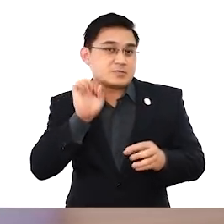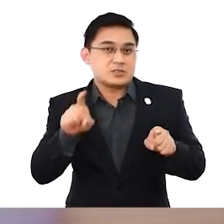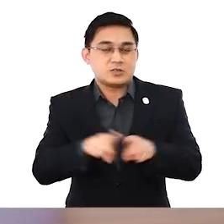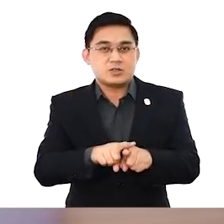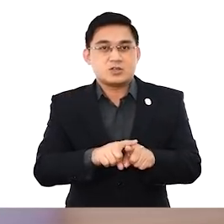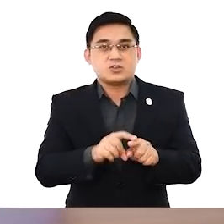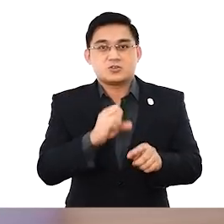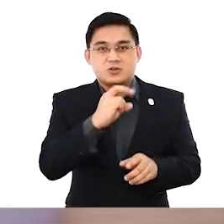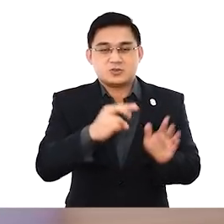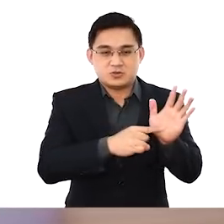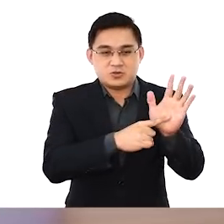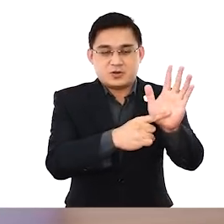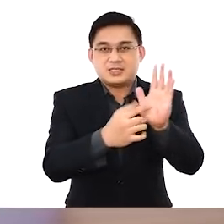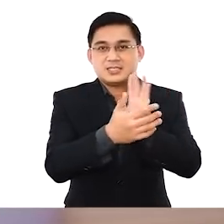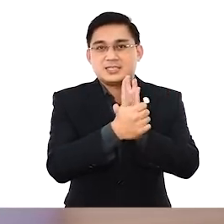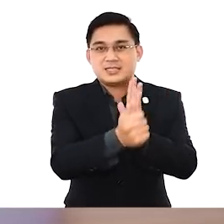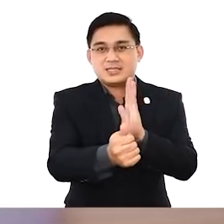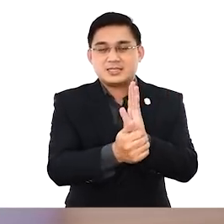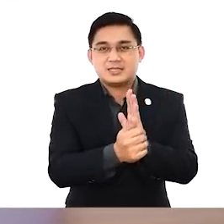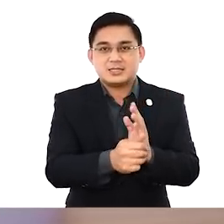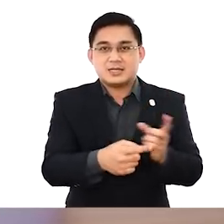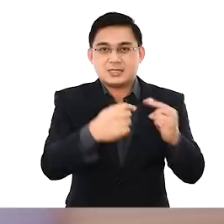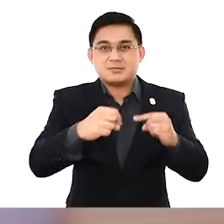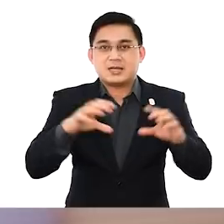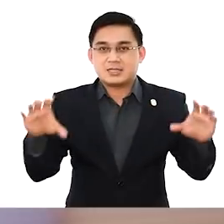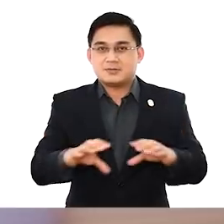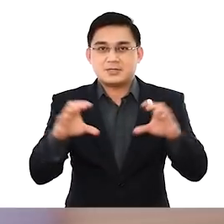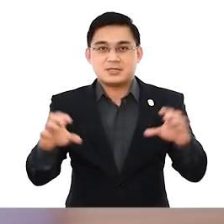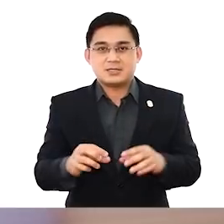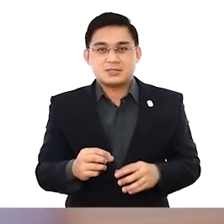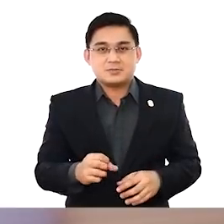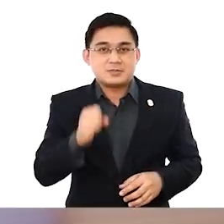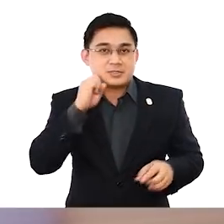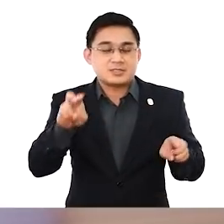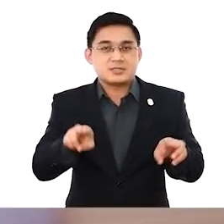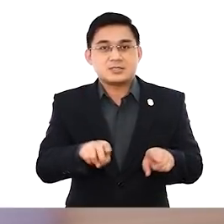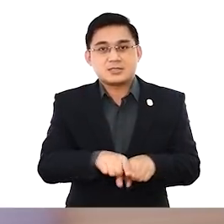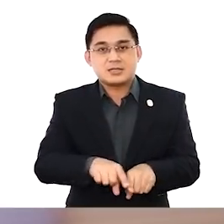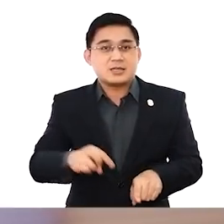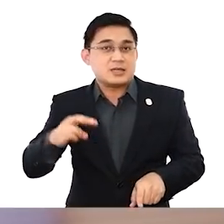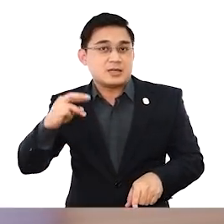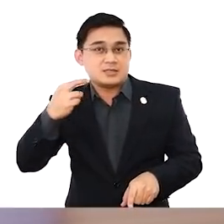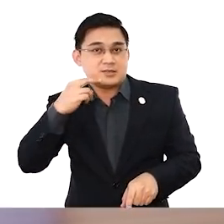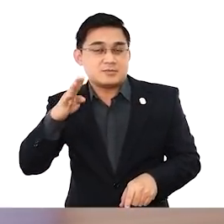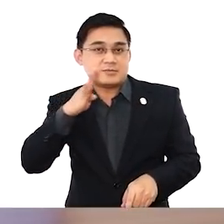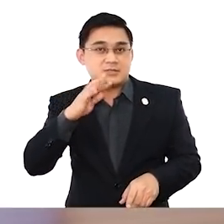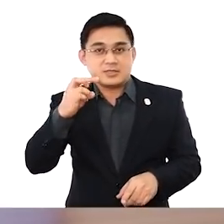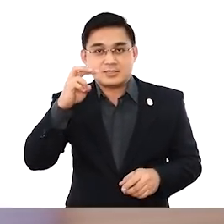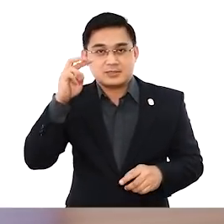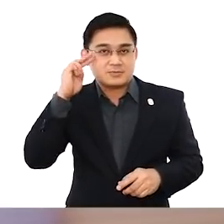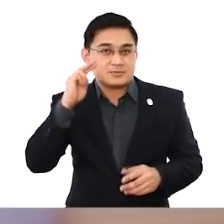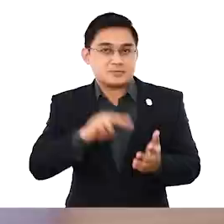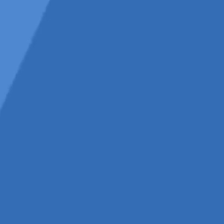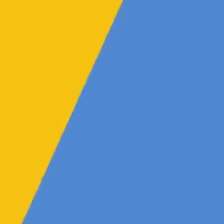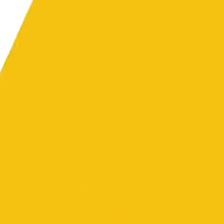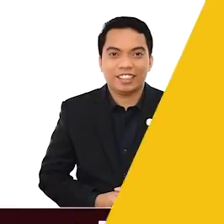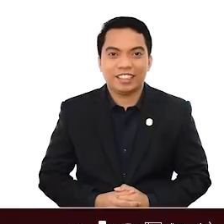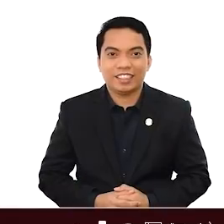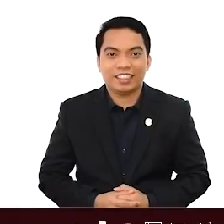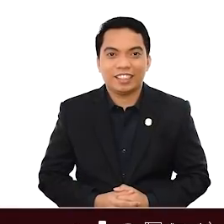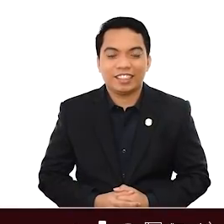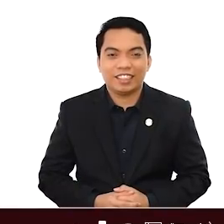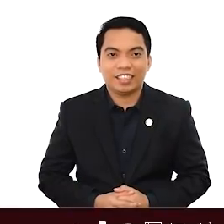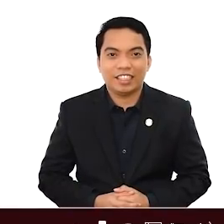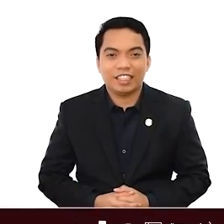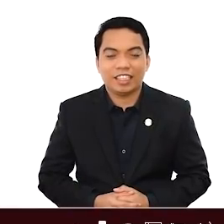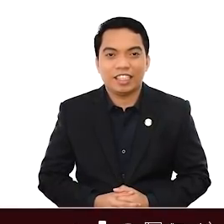can showcase their skills in upcoming activities. Here's Sister Hazel Bunag for further details.